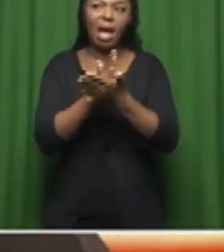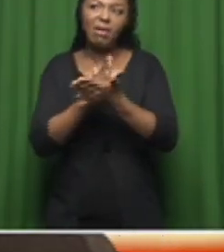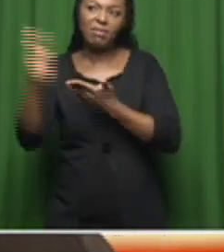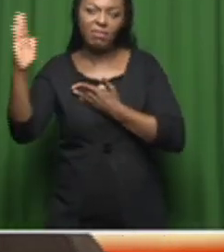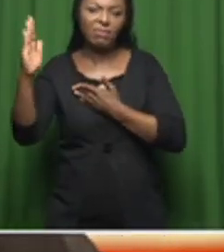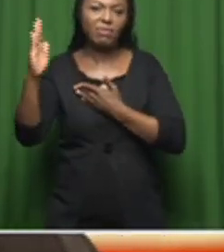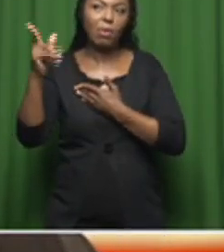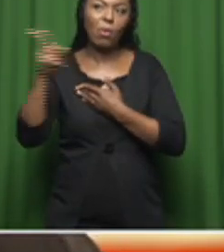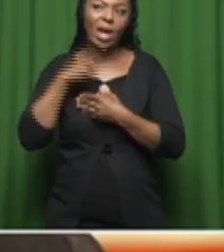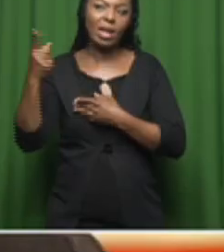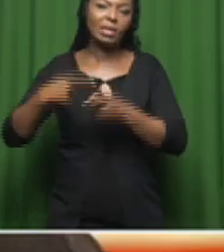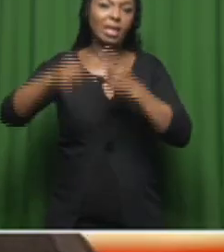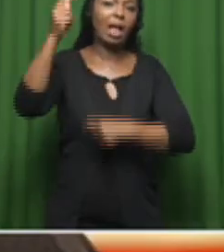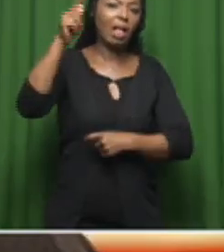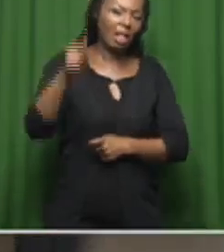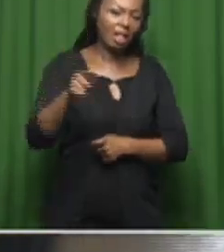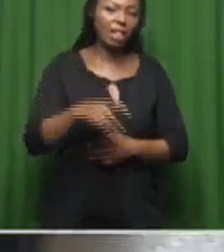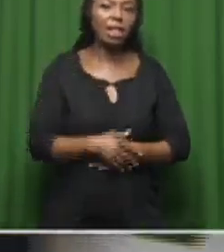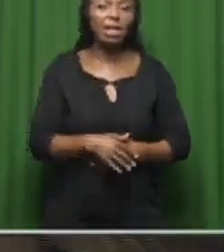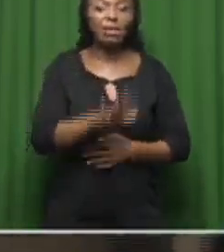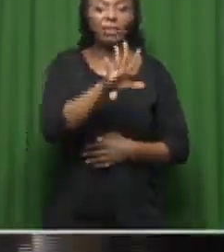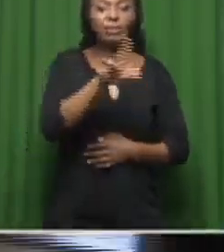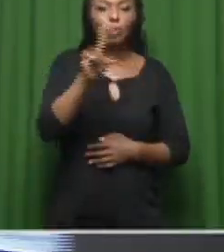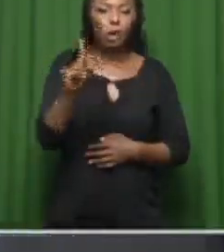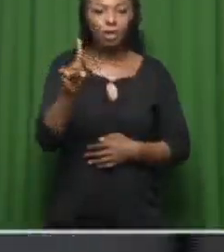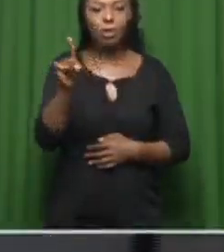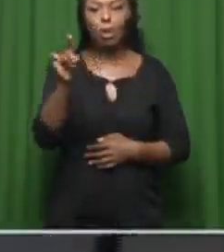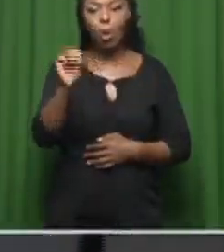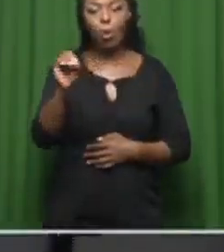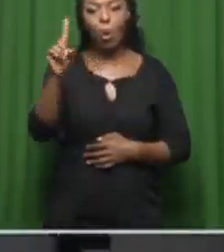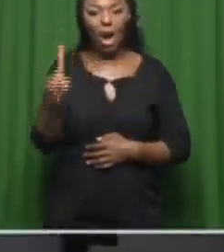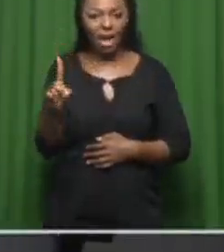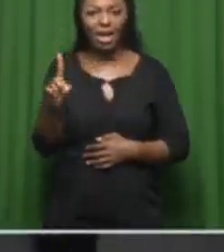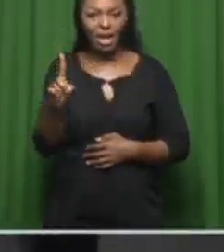you at the top at 5101, that used to be his apartment. So